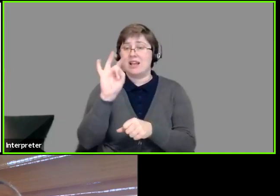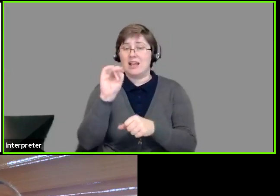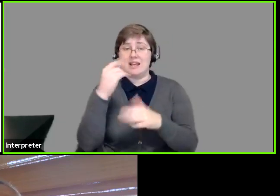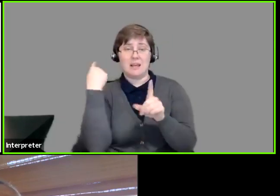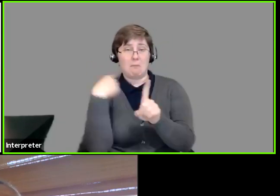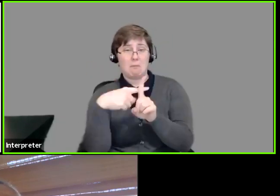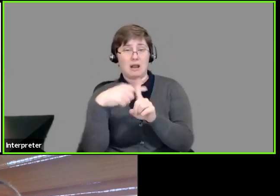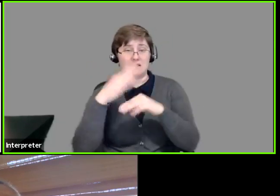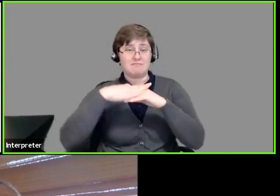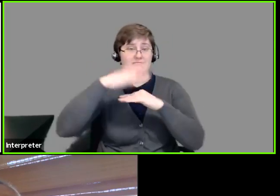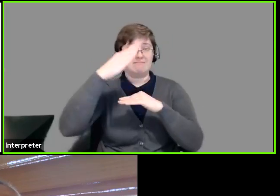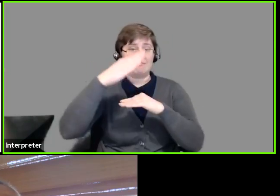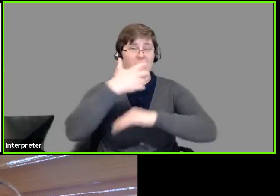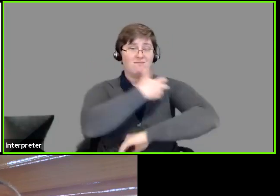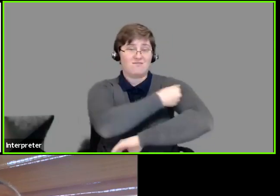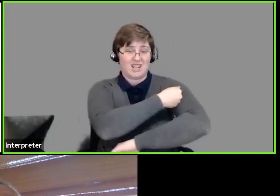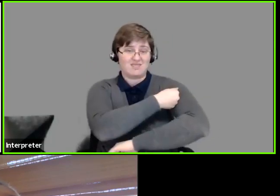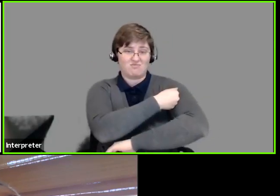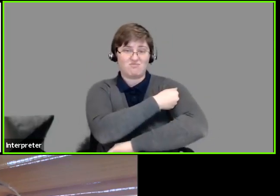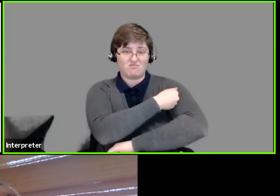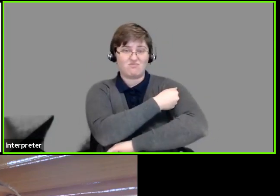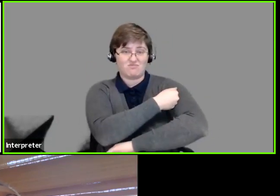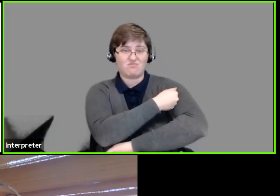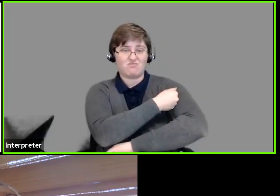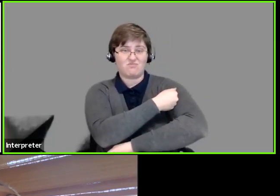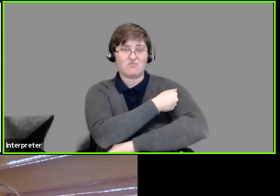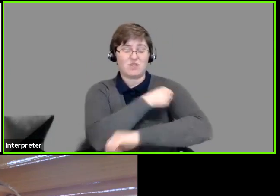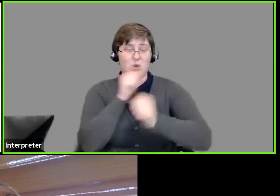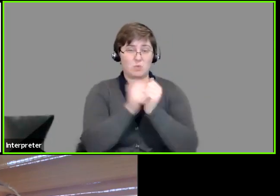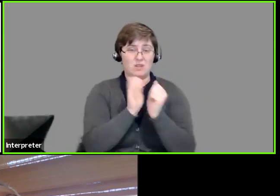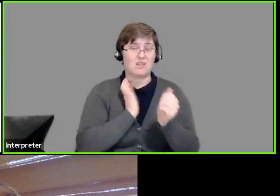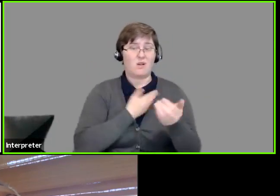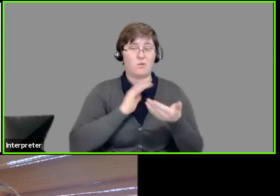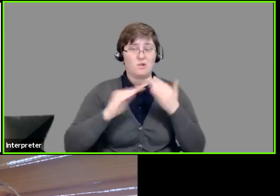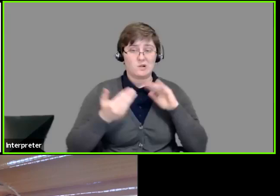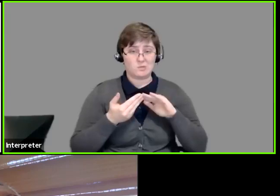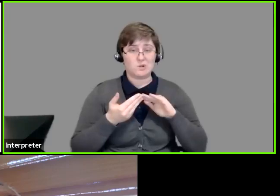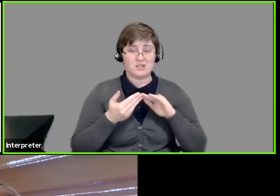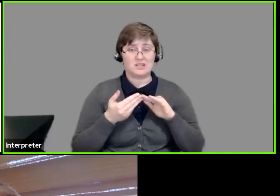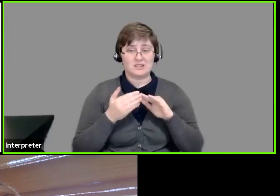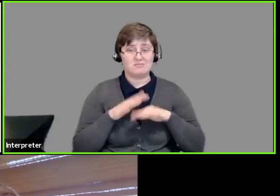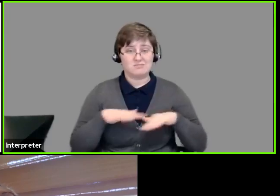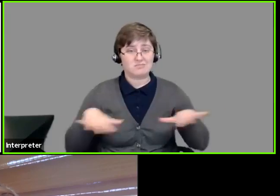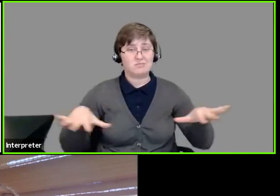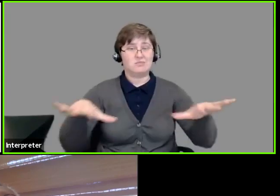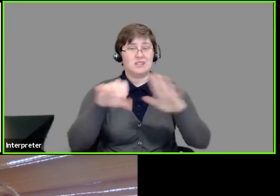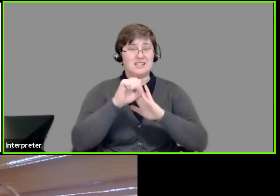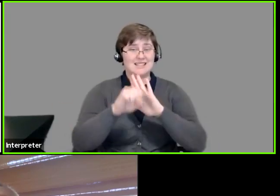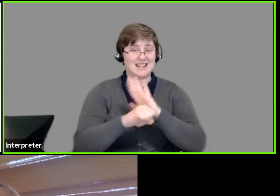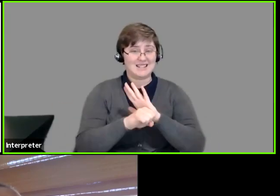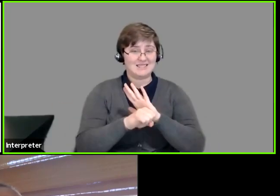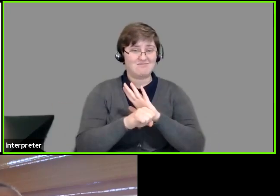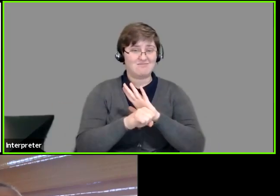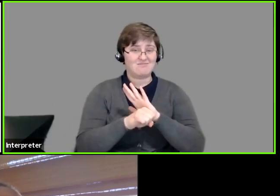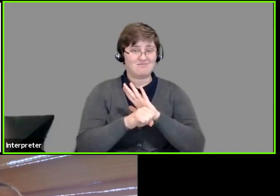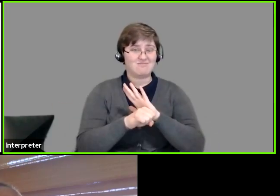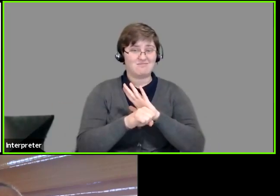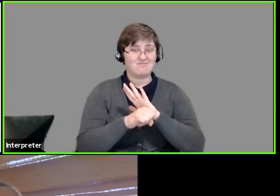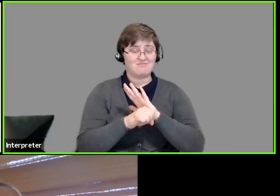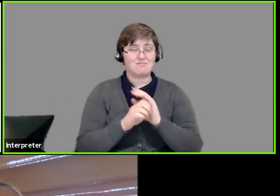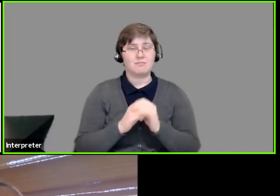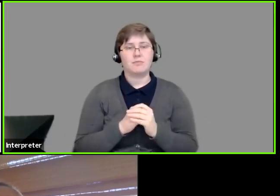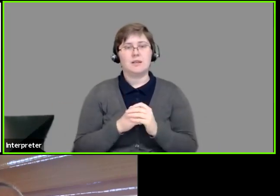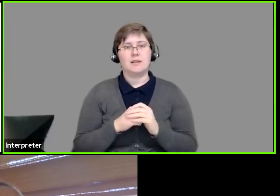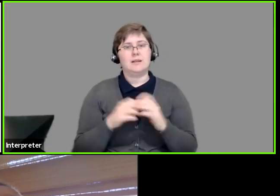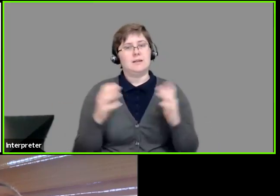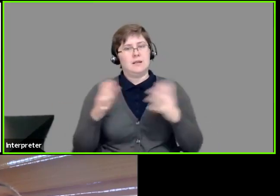older vaccination in our community, or excuse me, in our communities in the state. So that